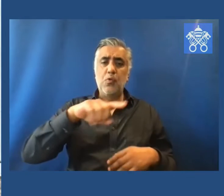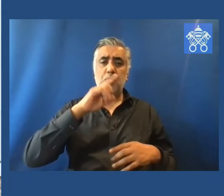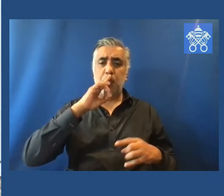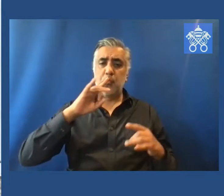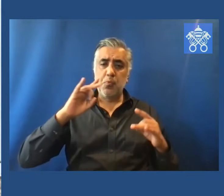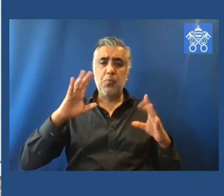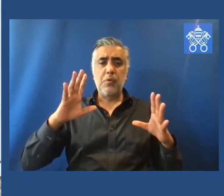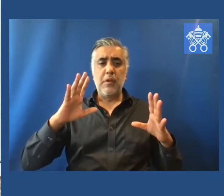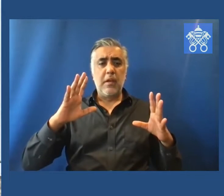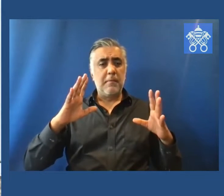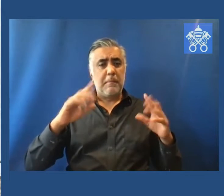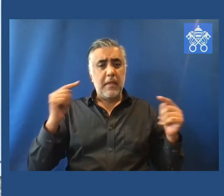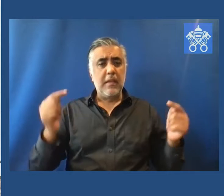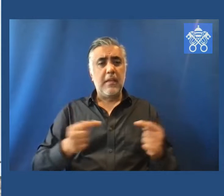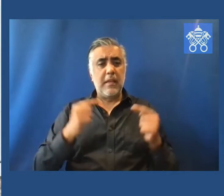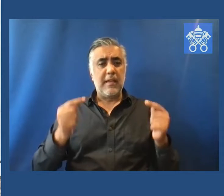and those